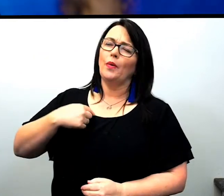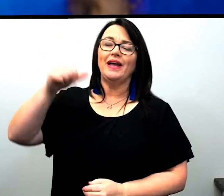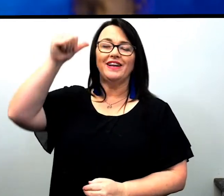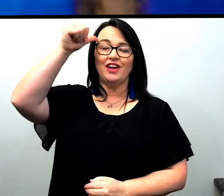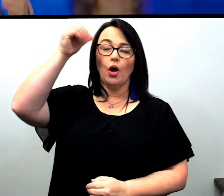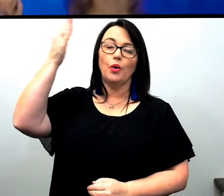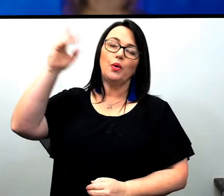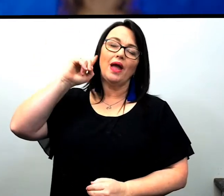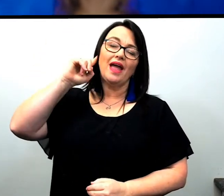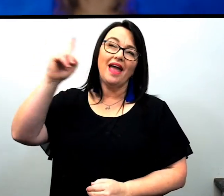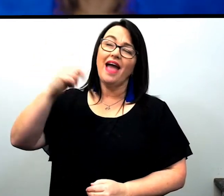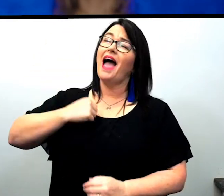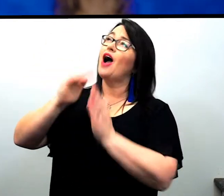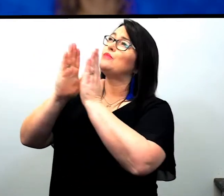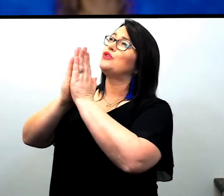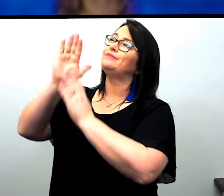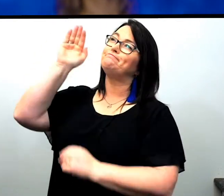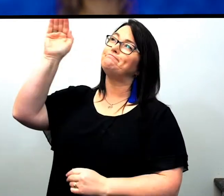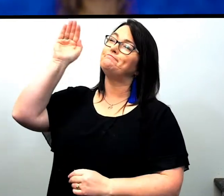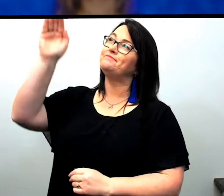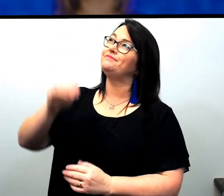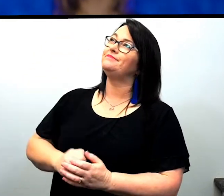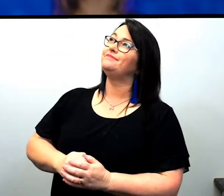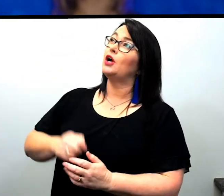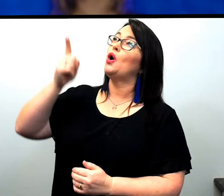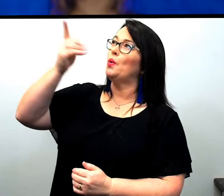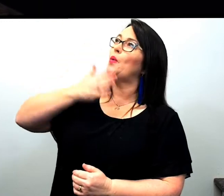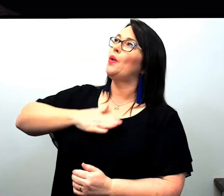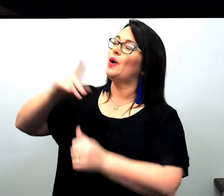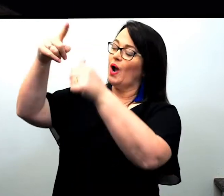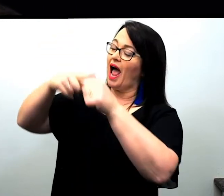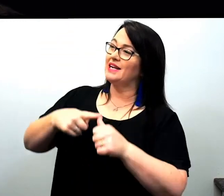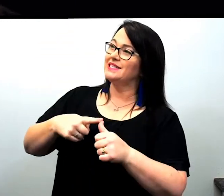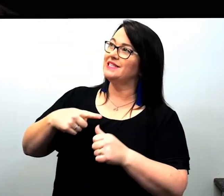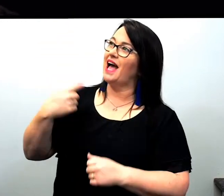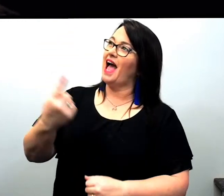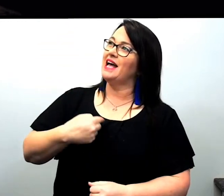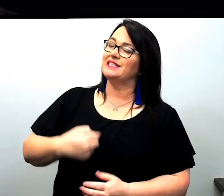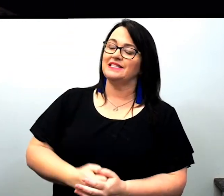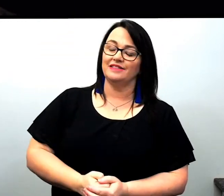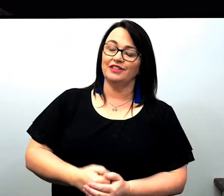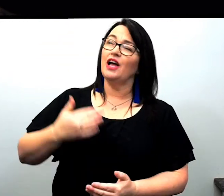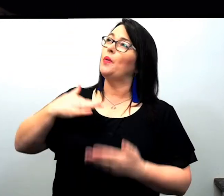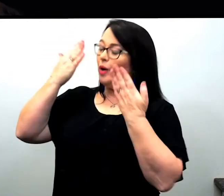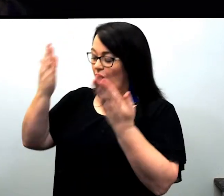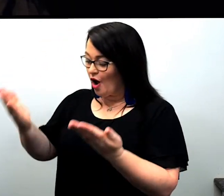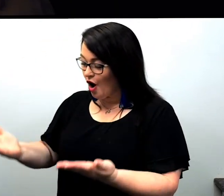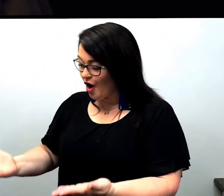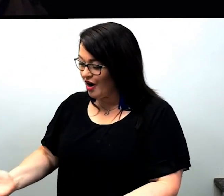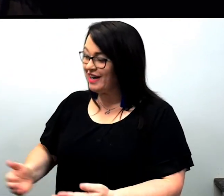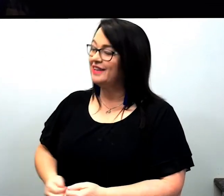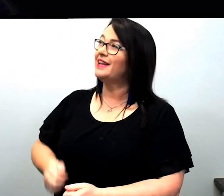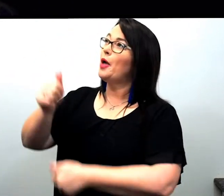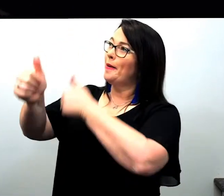prayer and that you want to answer us in our time of need. Lord, today we give you honor and we give you praise.